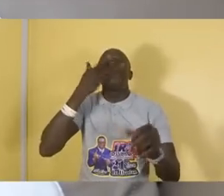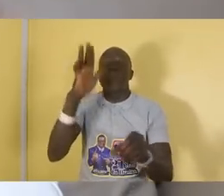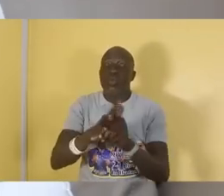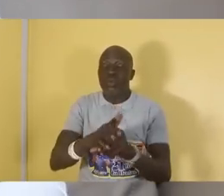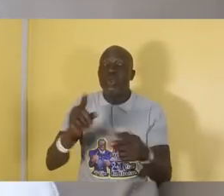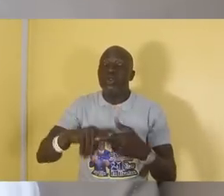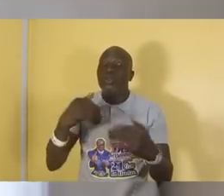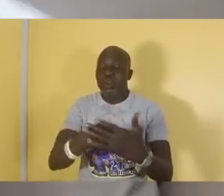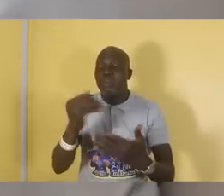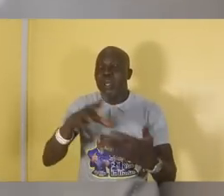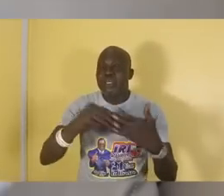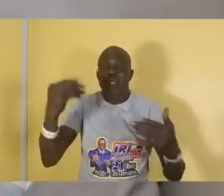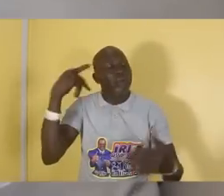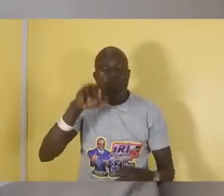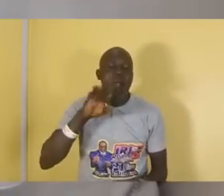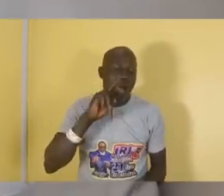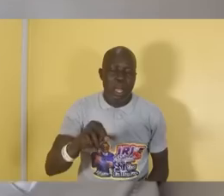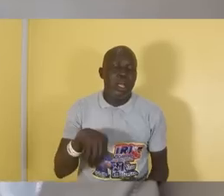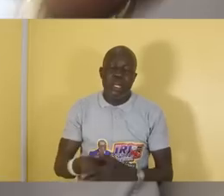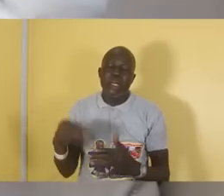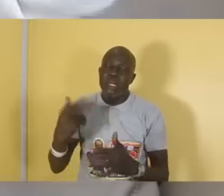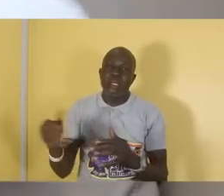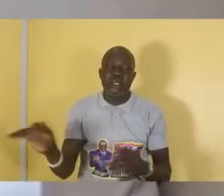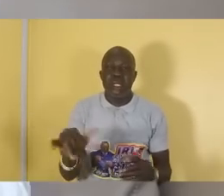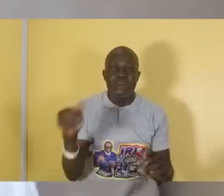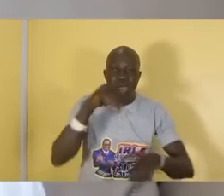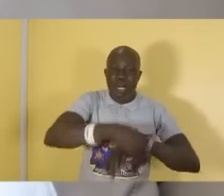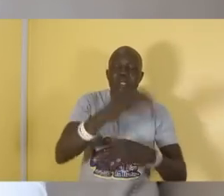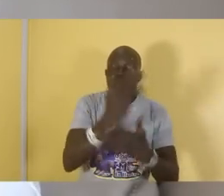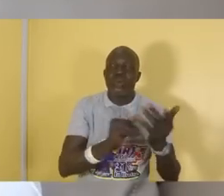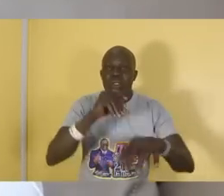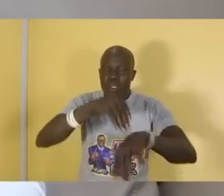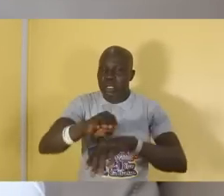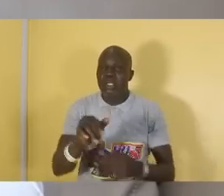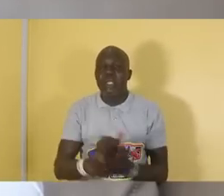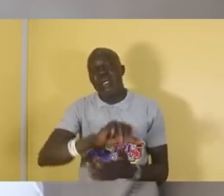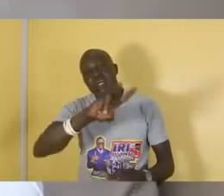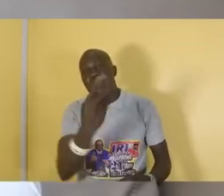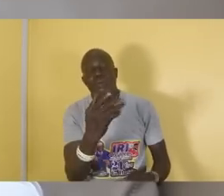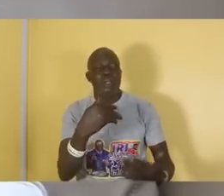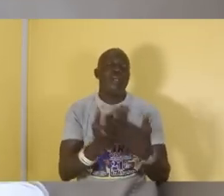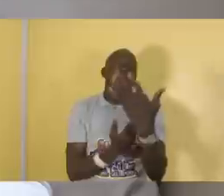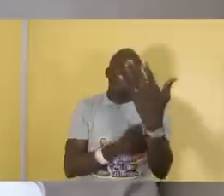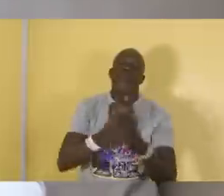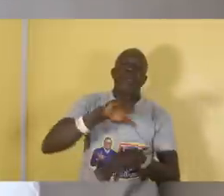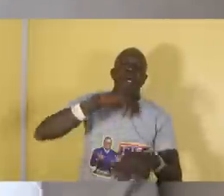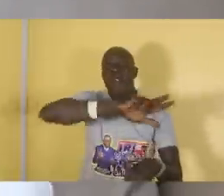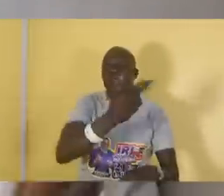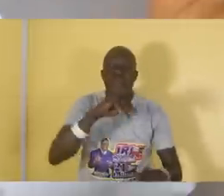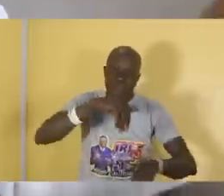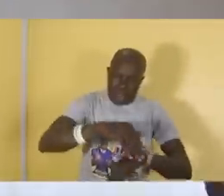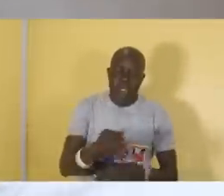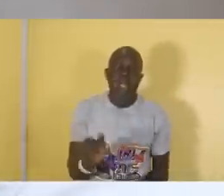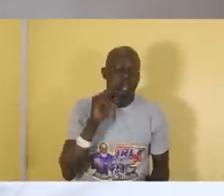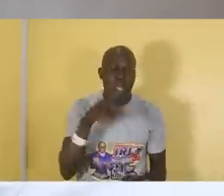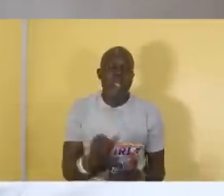should live. Power that they will come back. Me and me or that's him now. And they can send it. Somebody send it. Other kid, the last. Following day in the morning. And they can send it. The